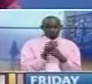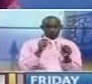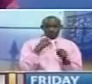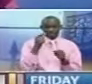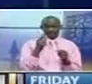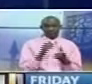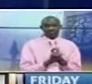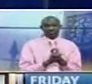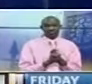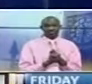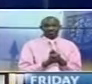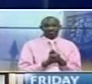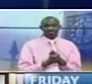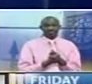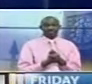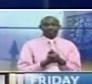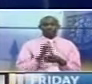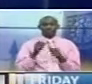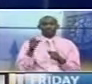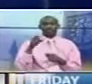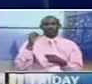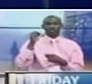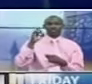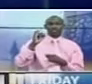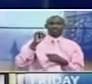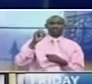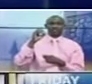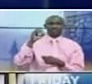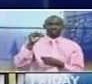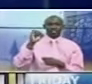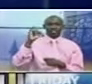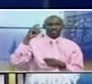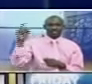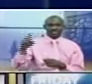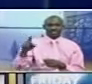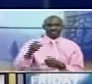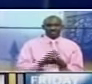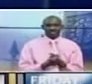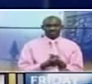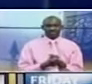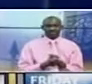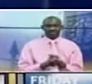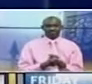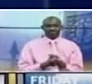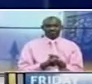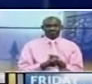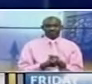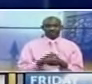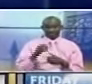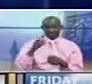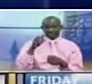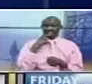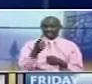say says, which is, somebody will say says. You have heard those things. Yes, But yes. we say says, said,